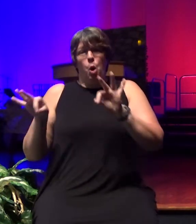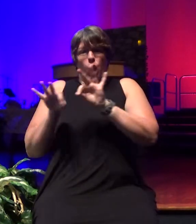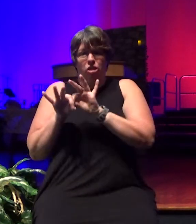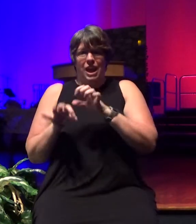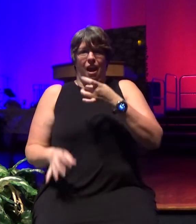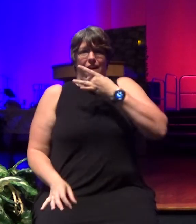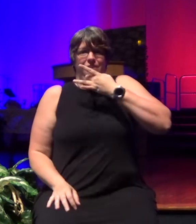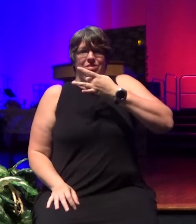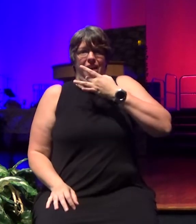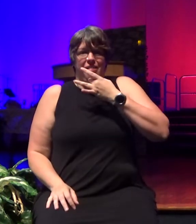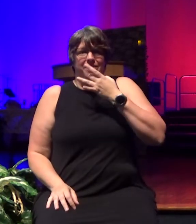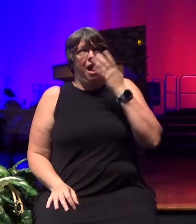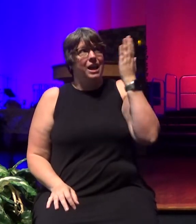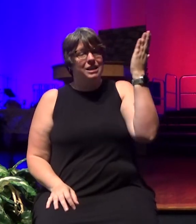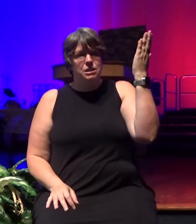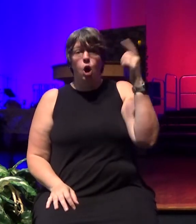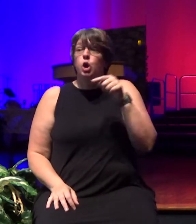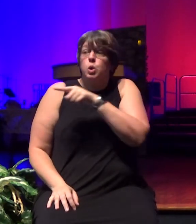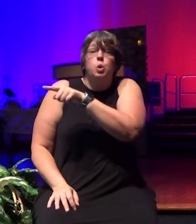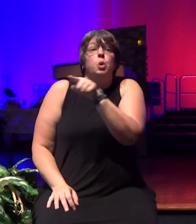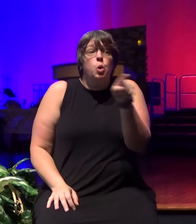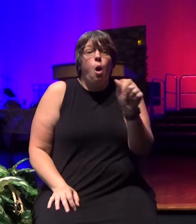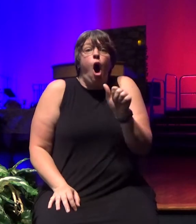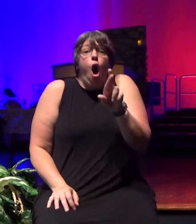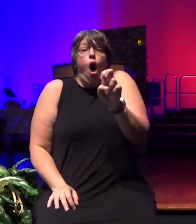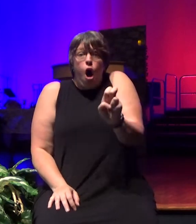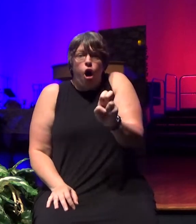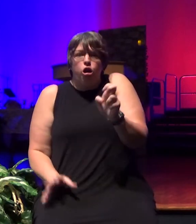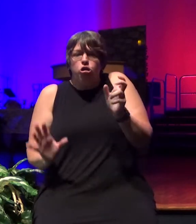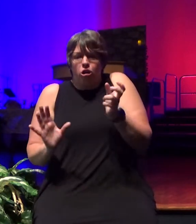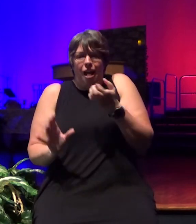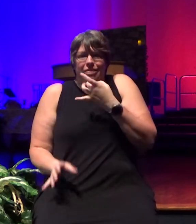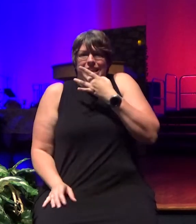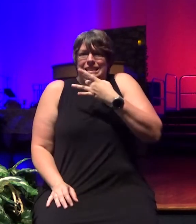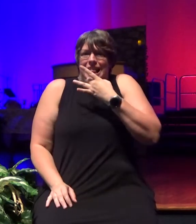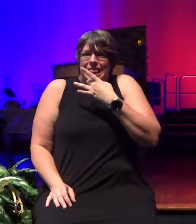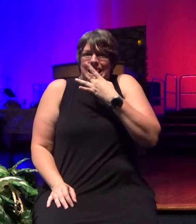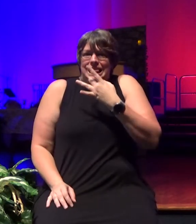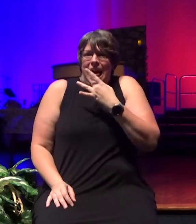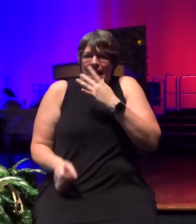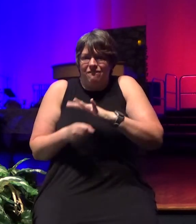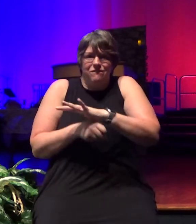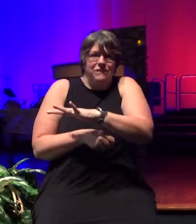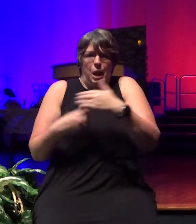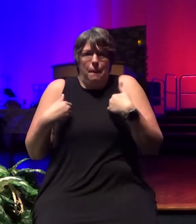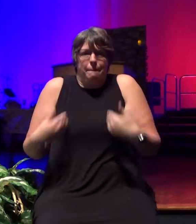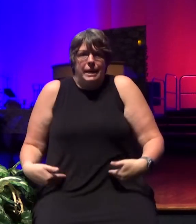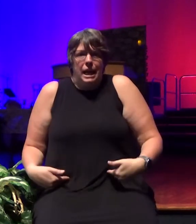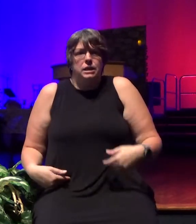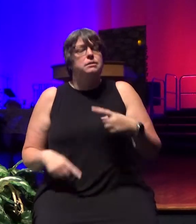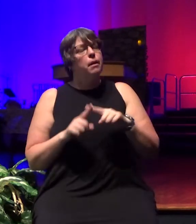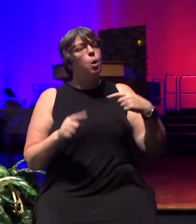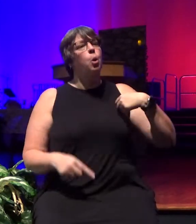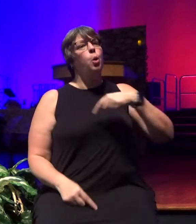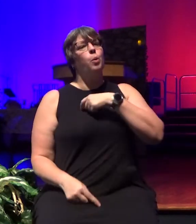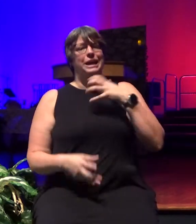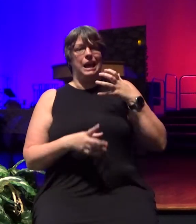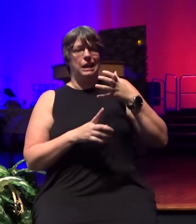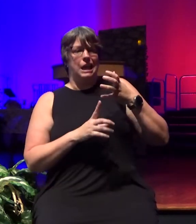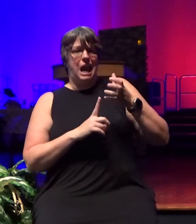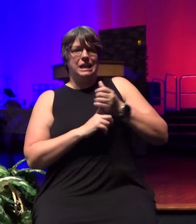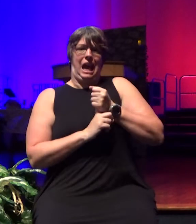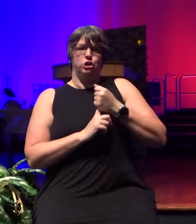we catch ourselves in harsh judgments. The ego loves to judge so it can feel